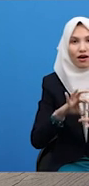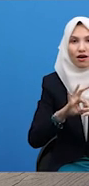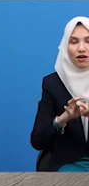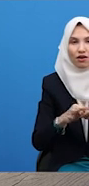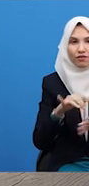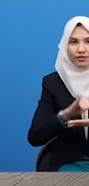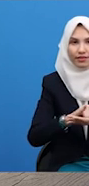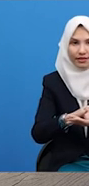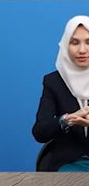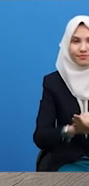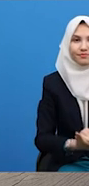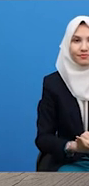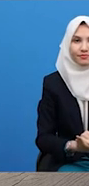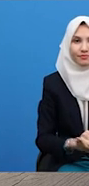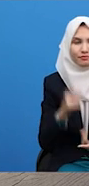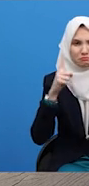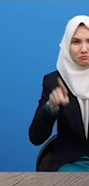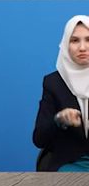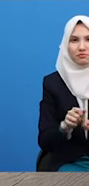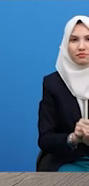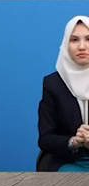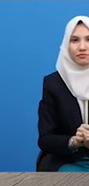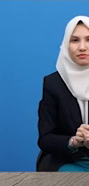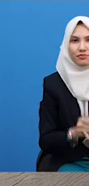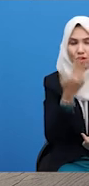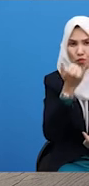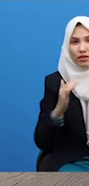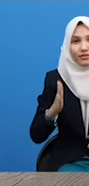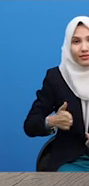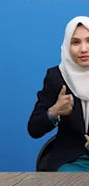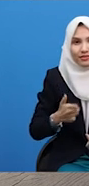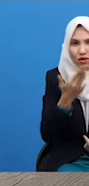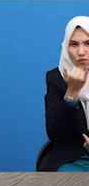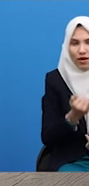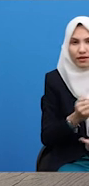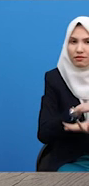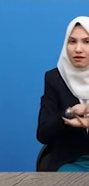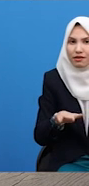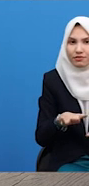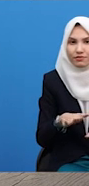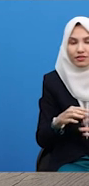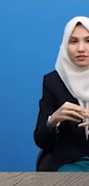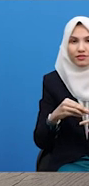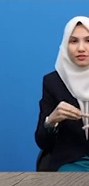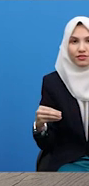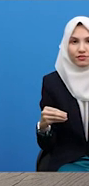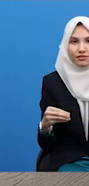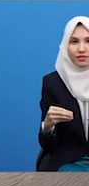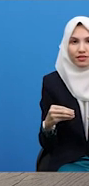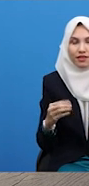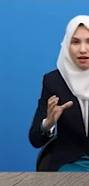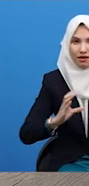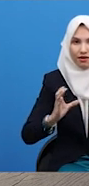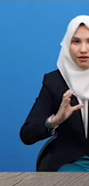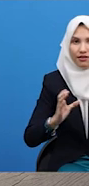train? Why the train? Why can't we choose the car instead? We can stop along the